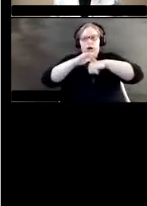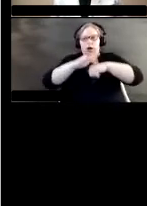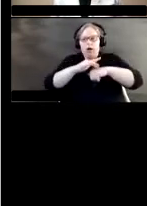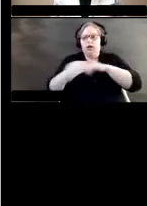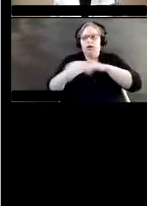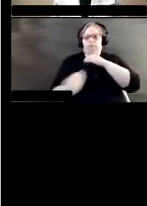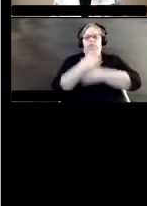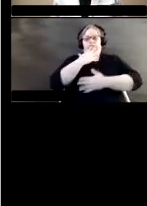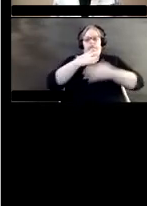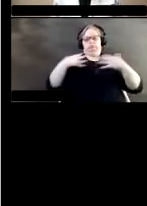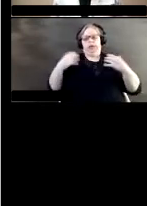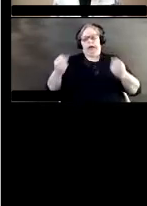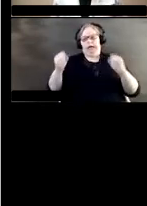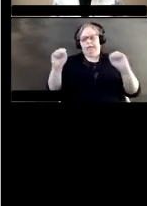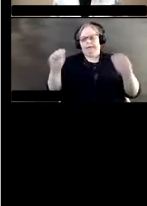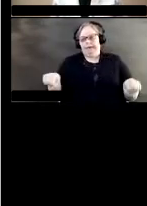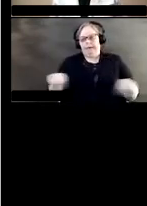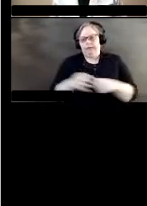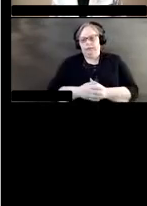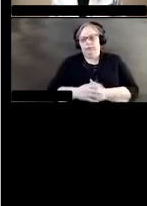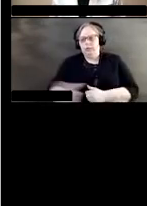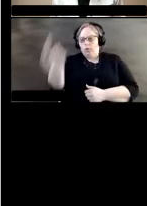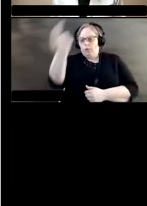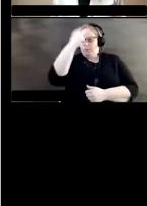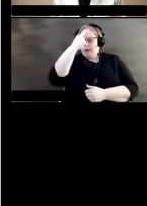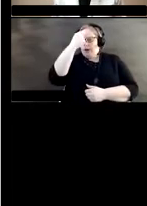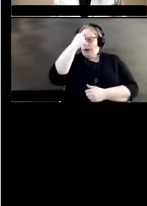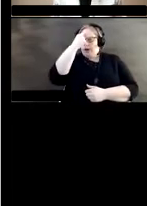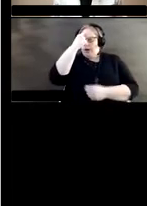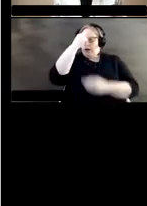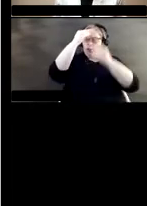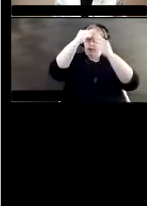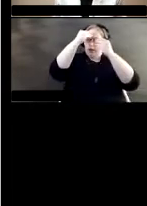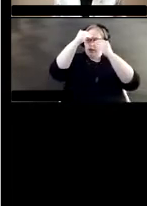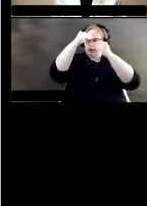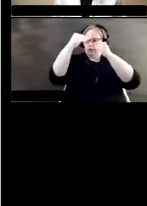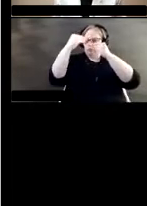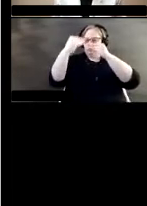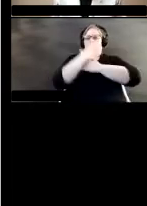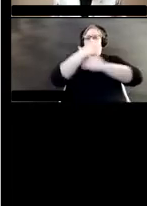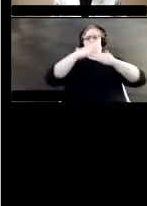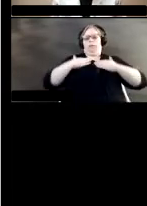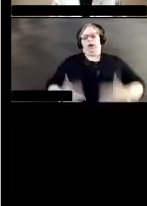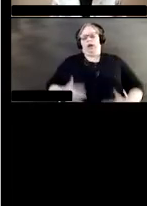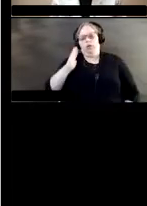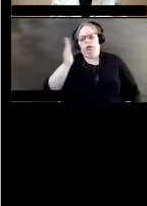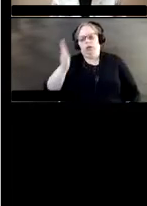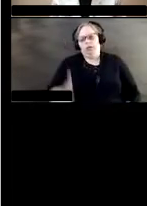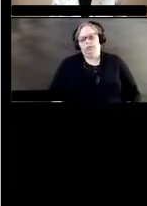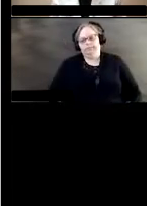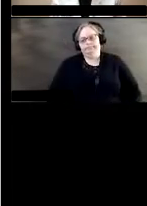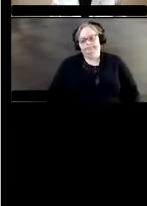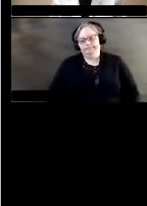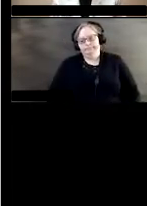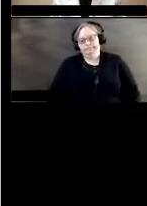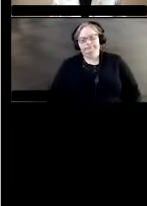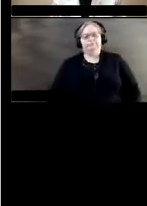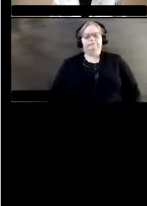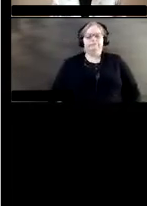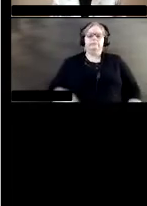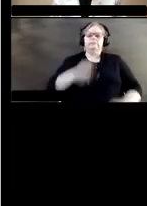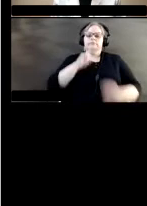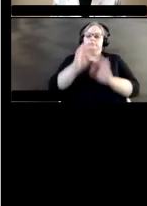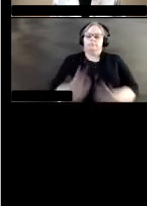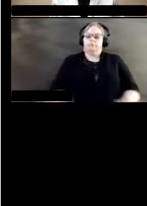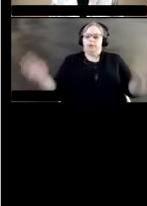your health. Where your mind goes, your body goes. I know that to be true. So it's very important to make